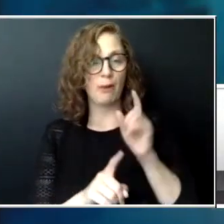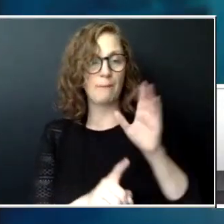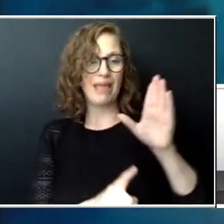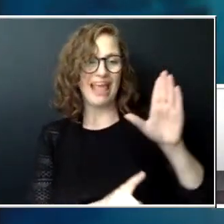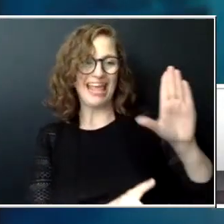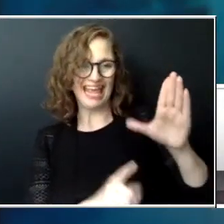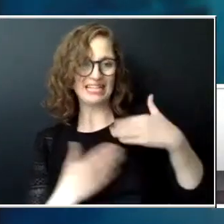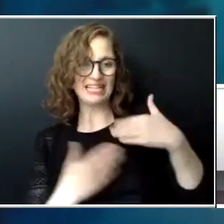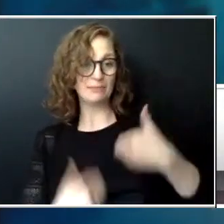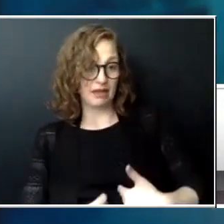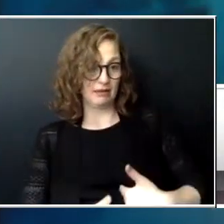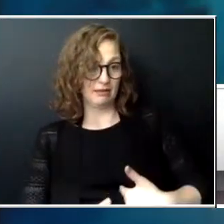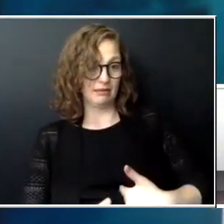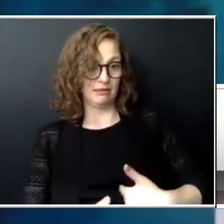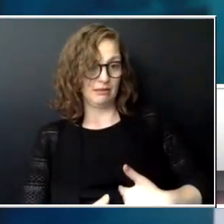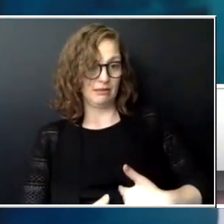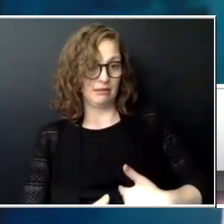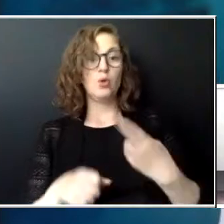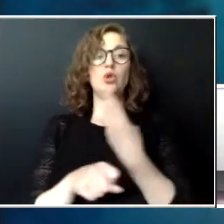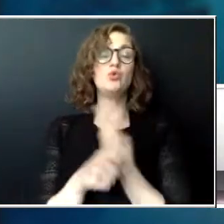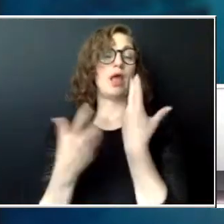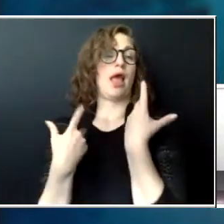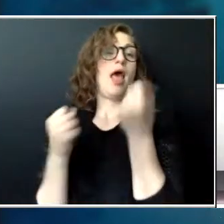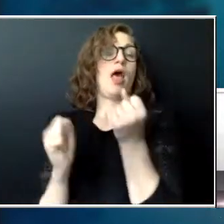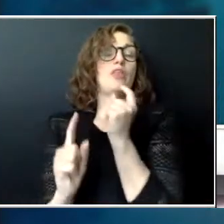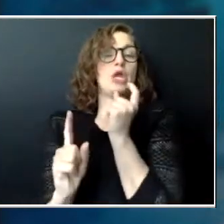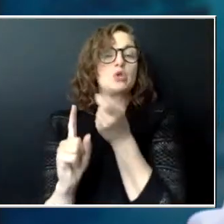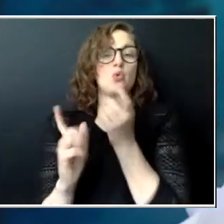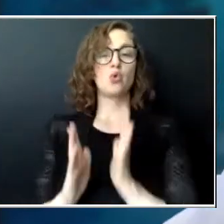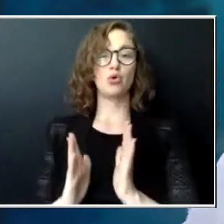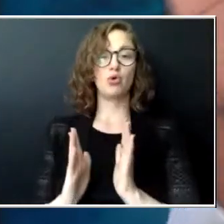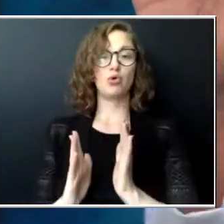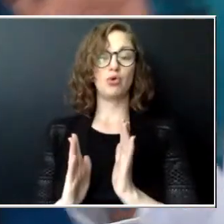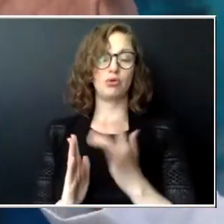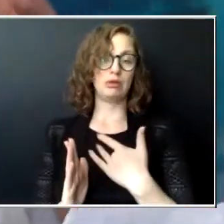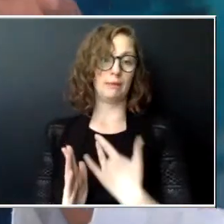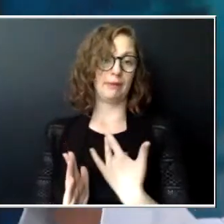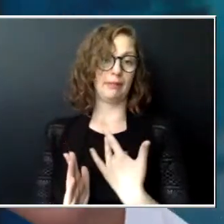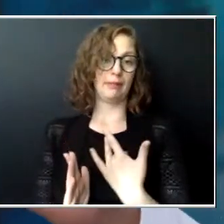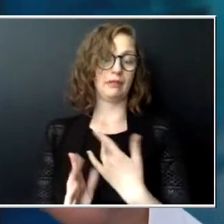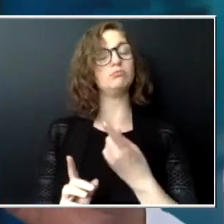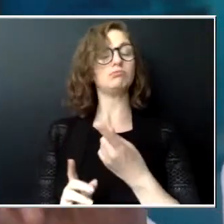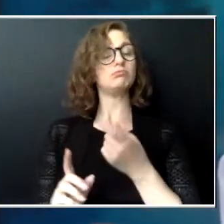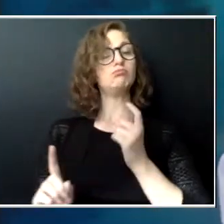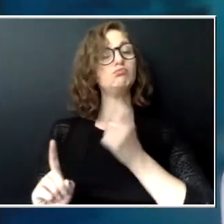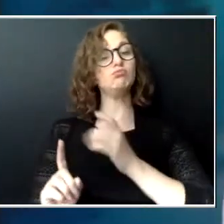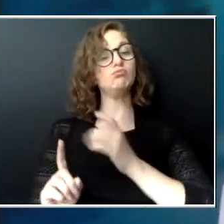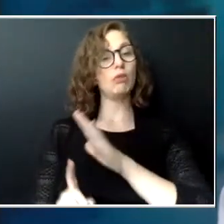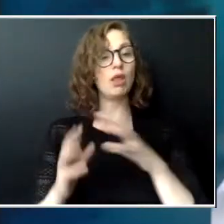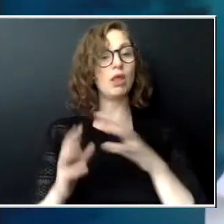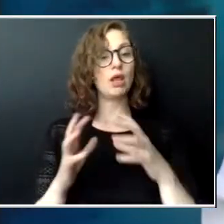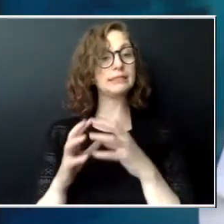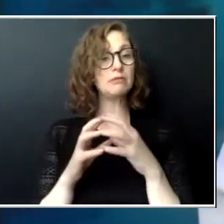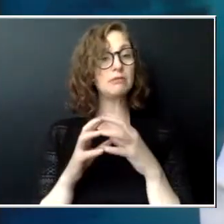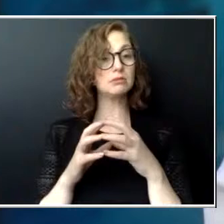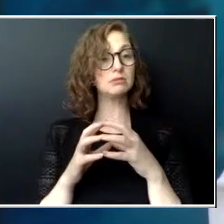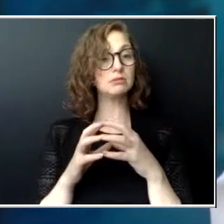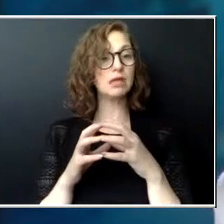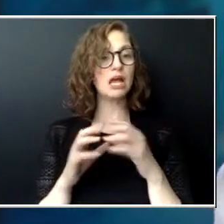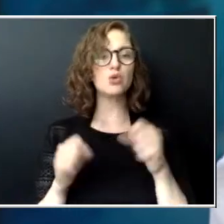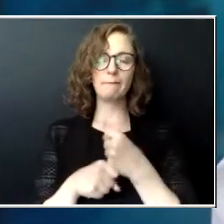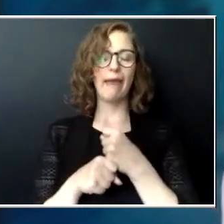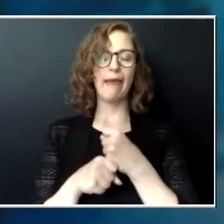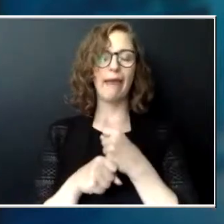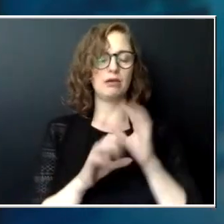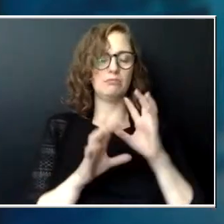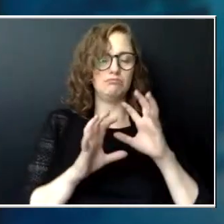so it's a healthy donor typically that has given their cells, and then you make like bunches of CAR T out of that. So